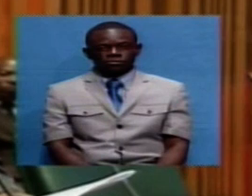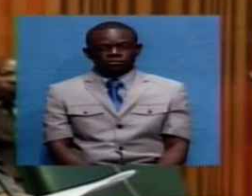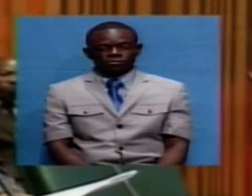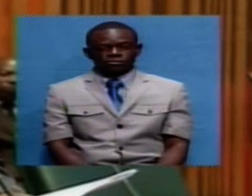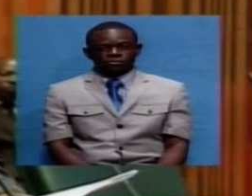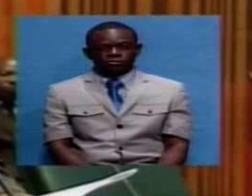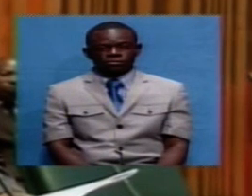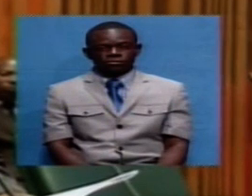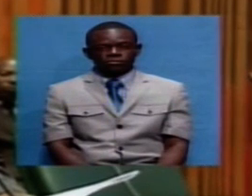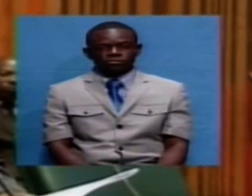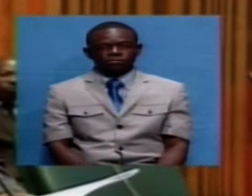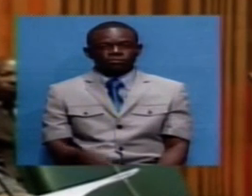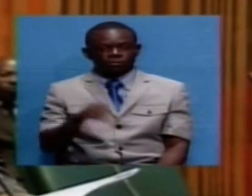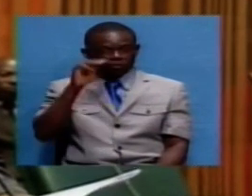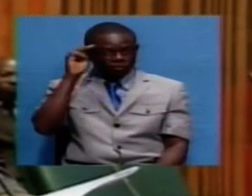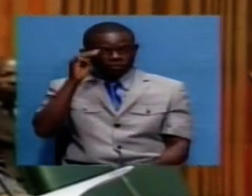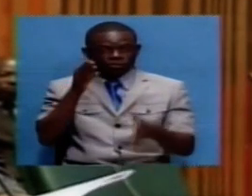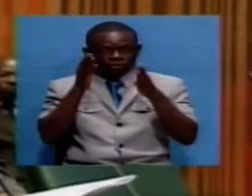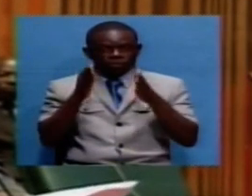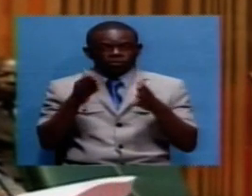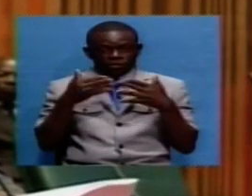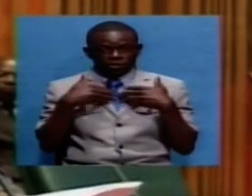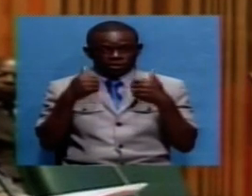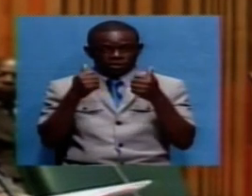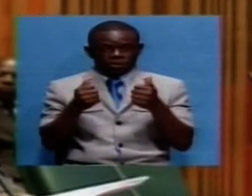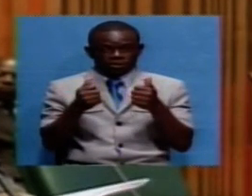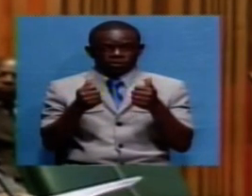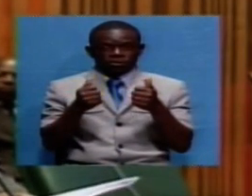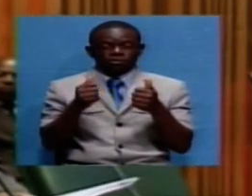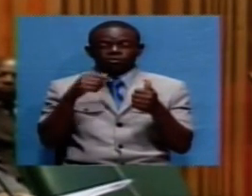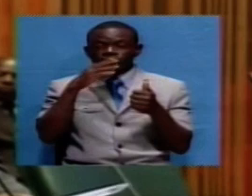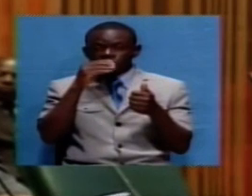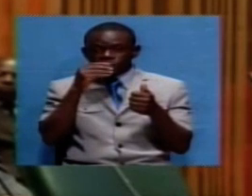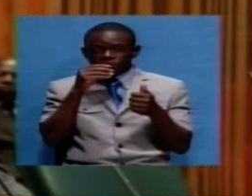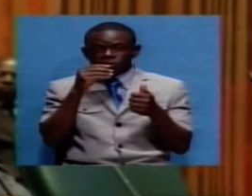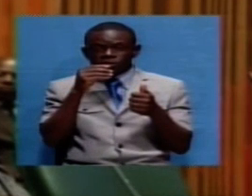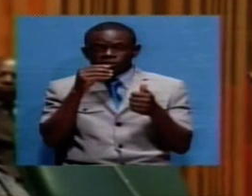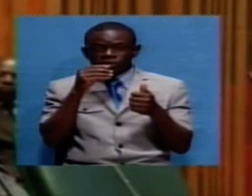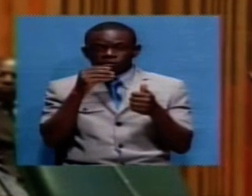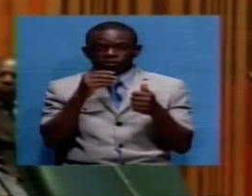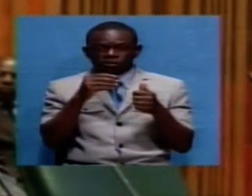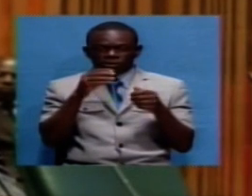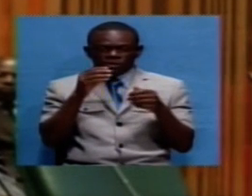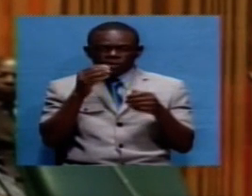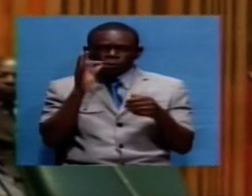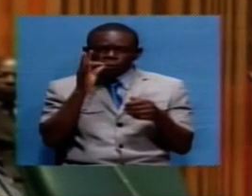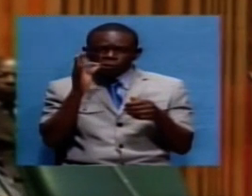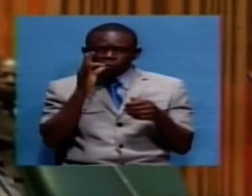And Minister of Health Chitalu Chilufya says government has no intentions to legalize the cultivation of marijuana in the country.